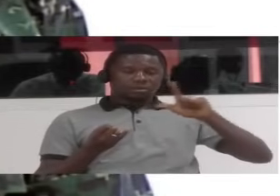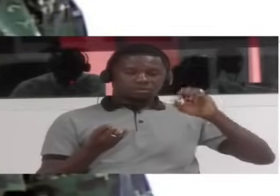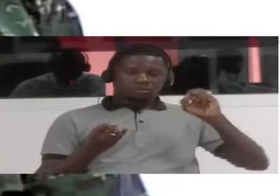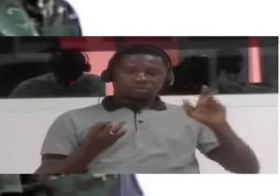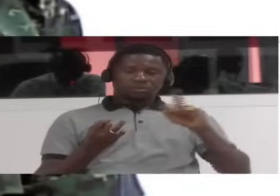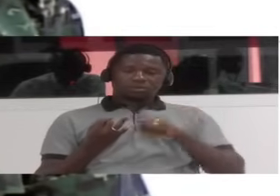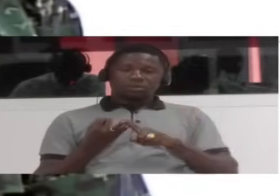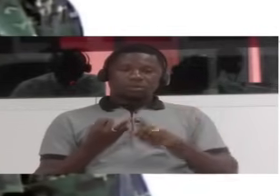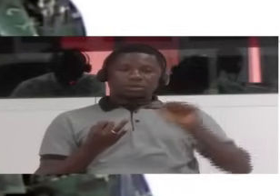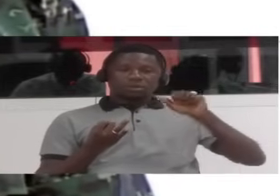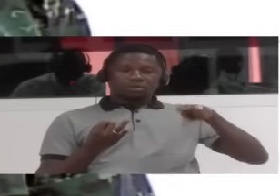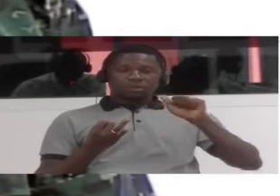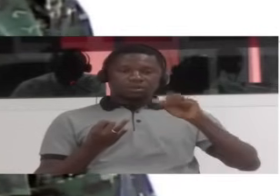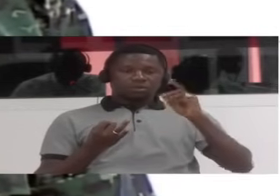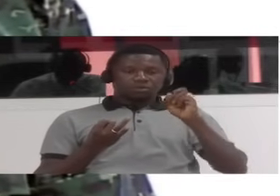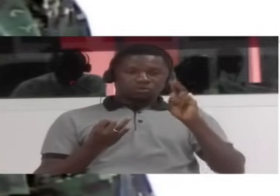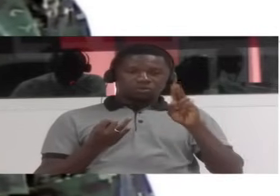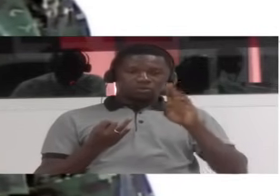Amadou Baji.